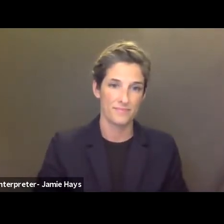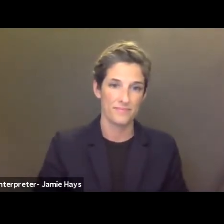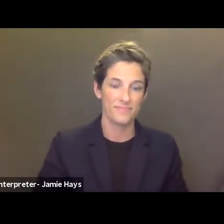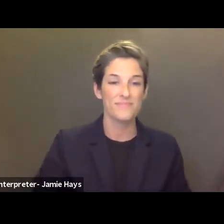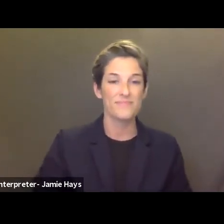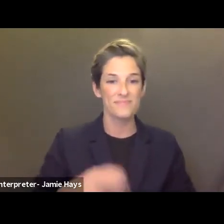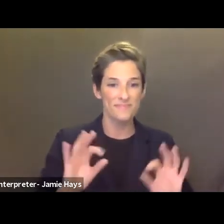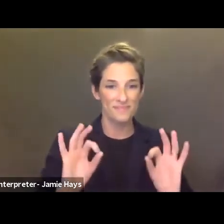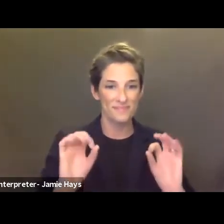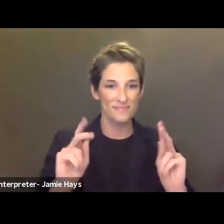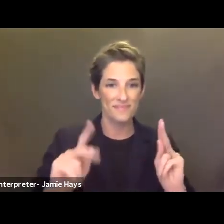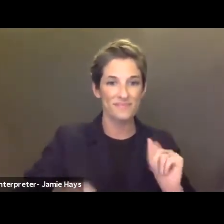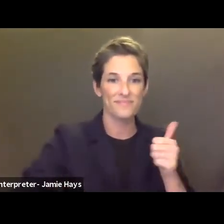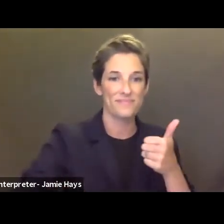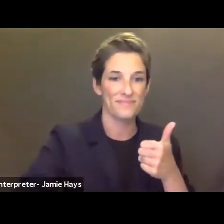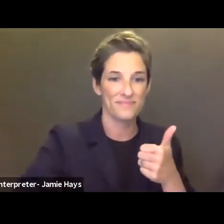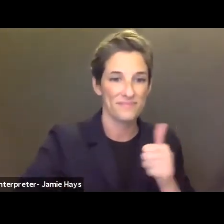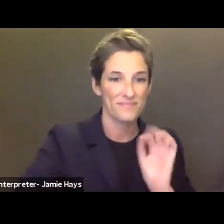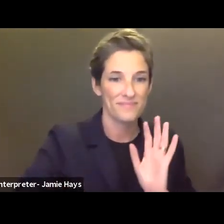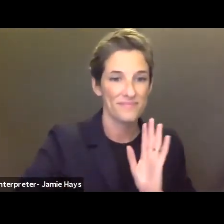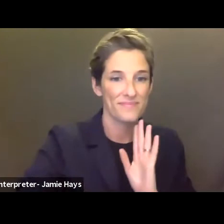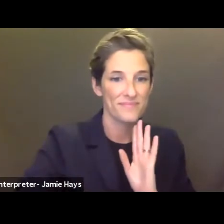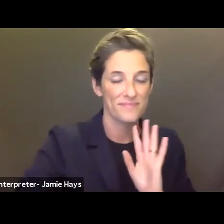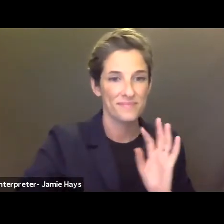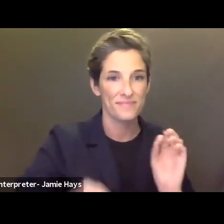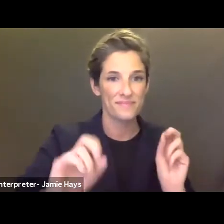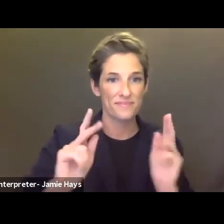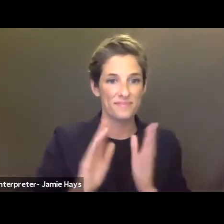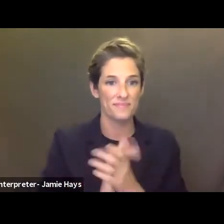Anne, you're muted. Great. Okay.